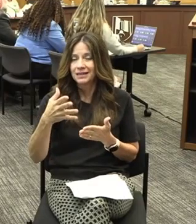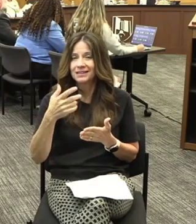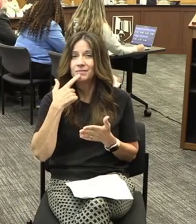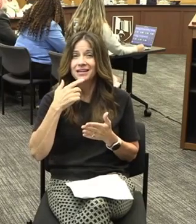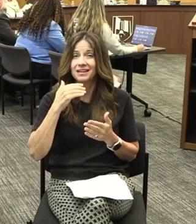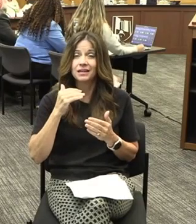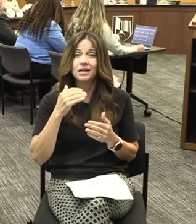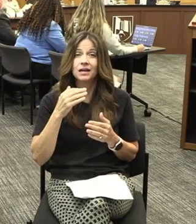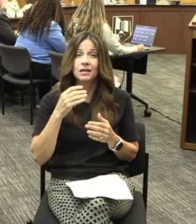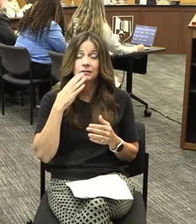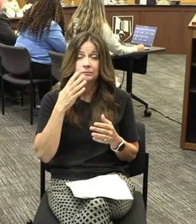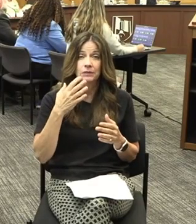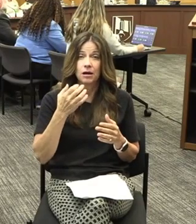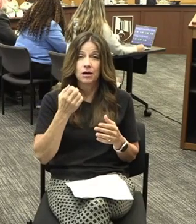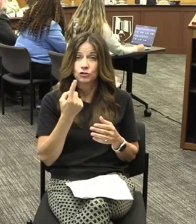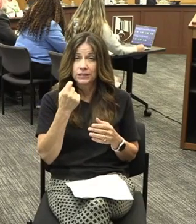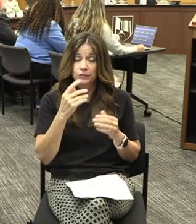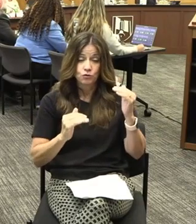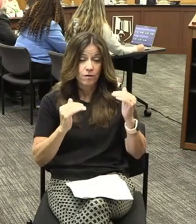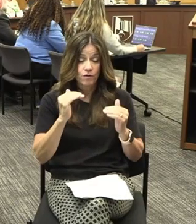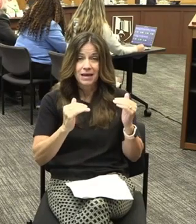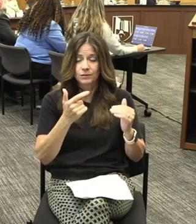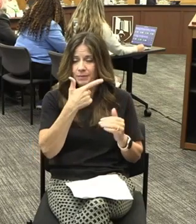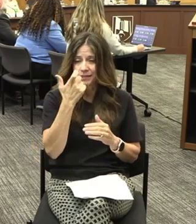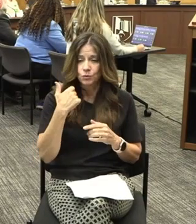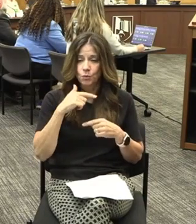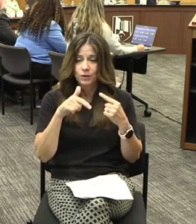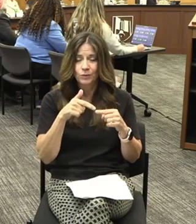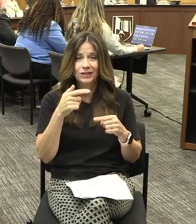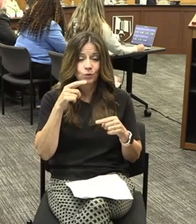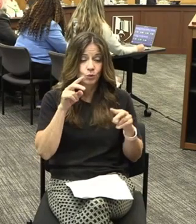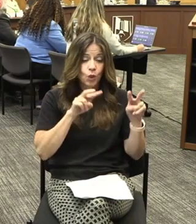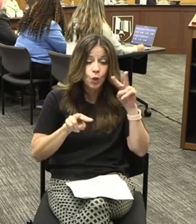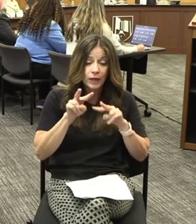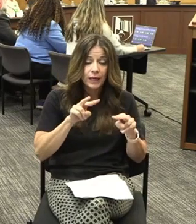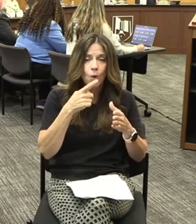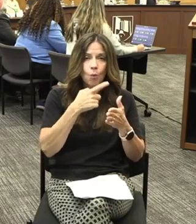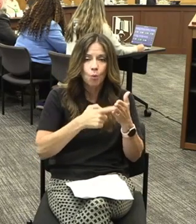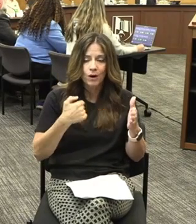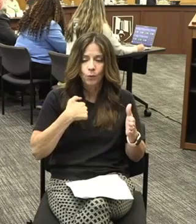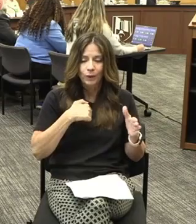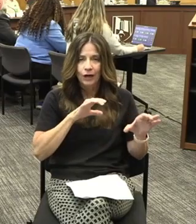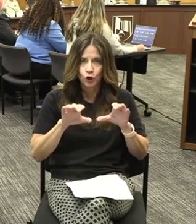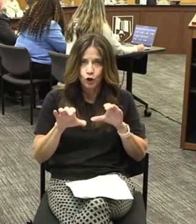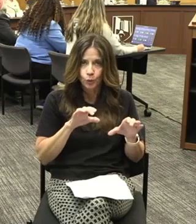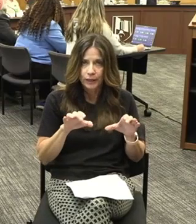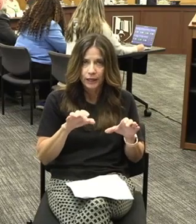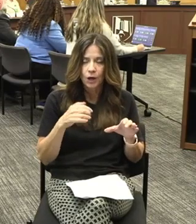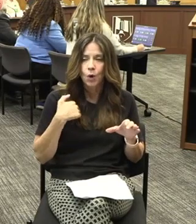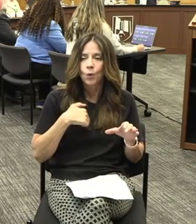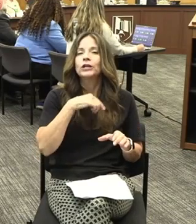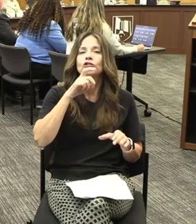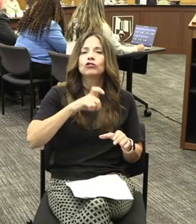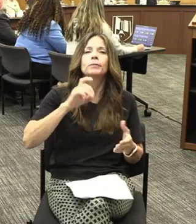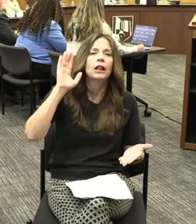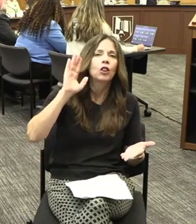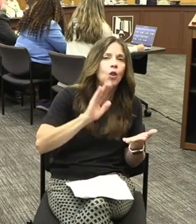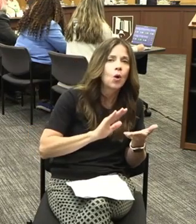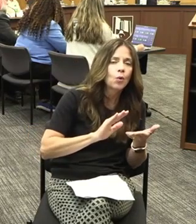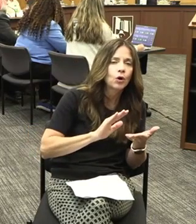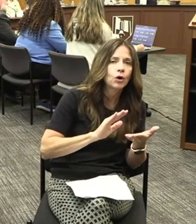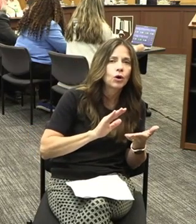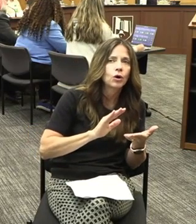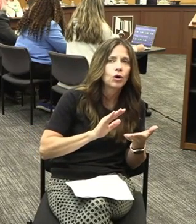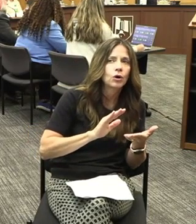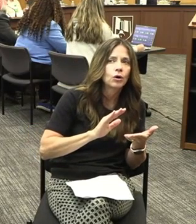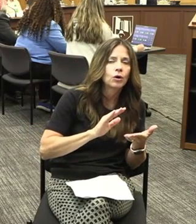higher tax levies or fund balances? Because when you look at what we're doing, it appears that we should be a lower levy then instead of